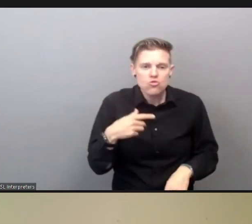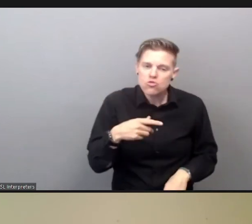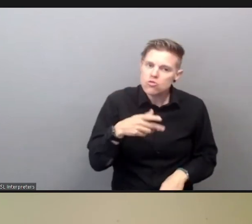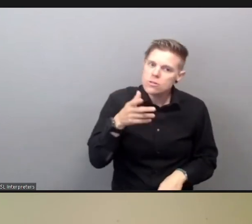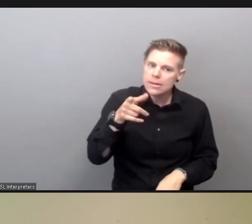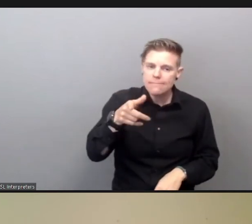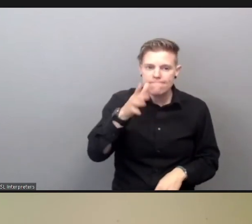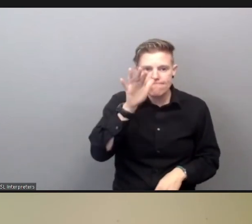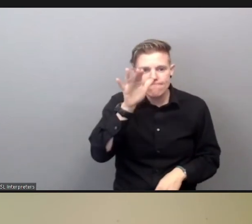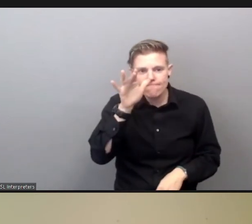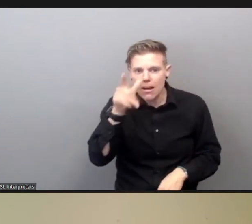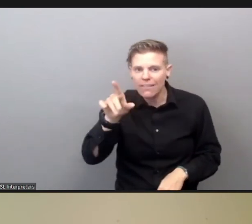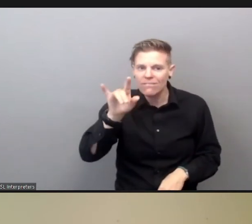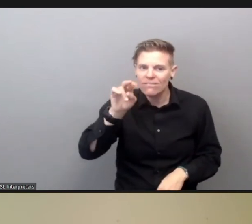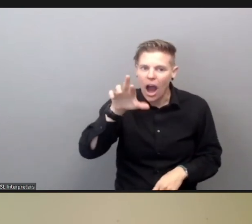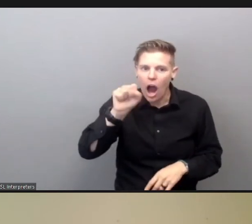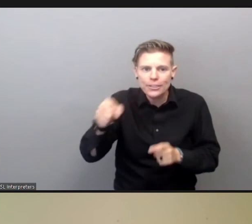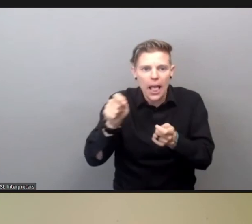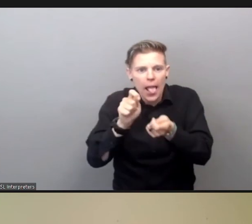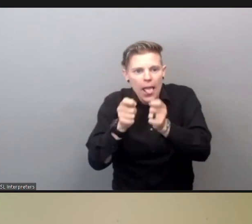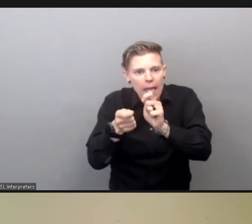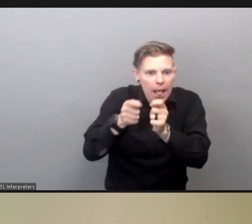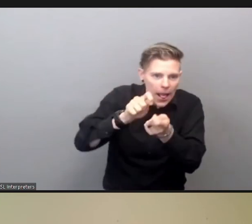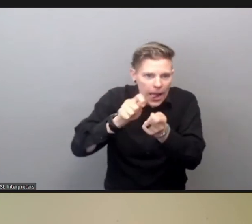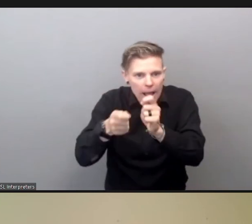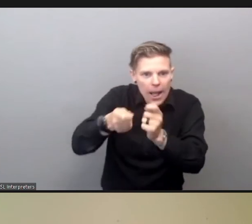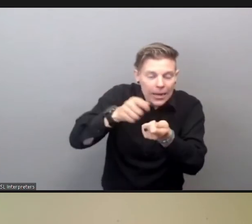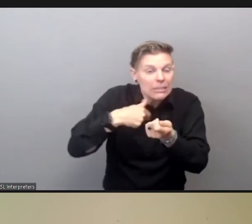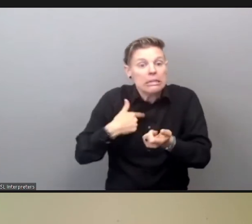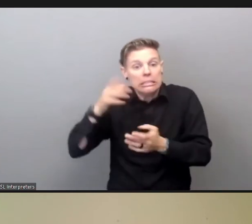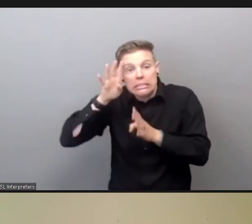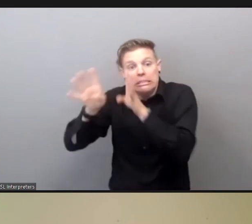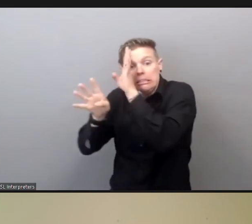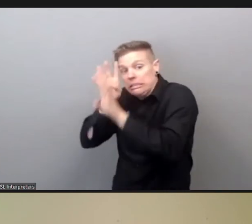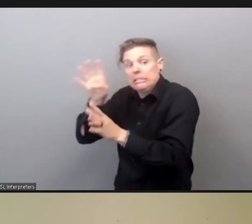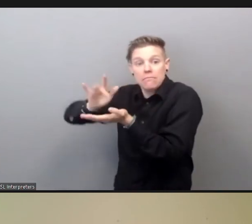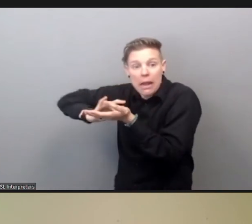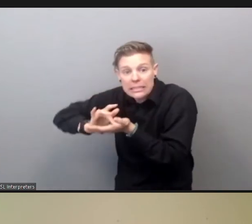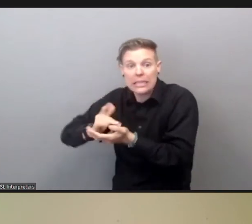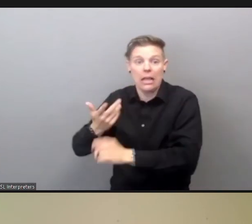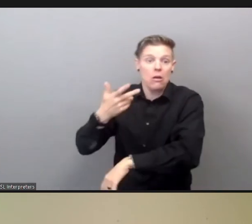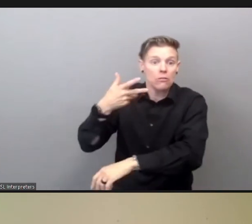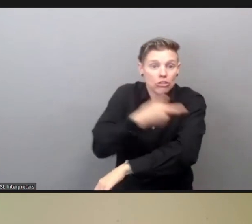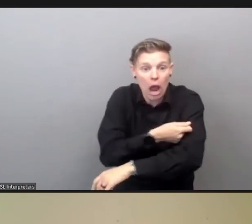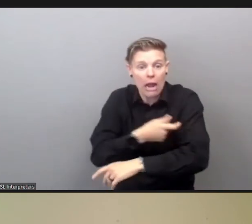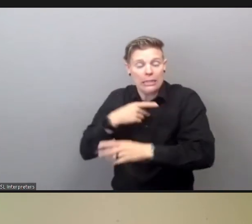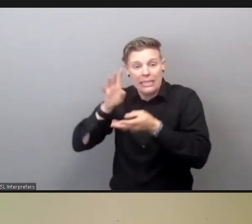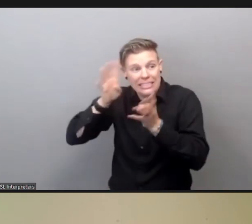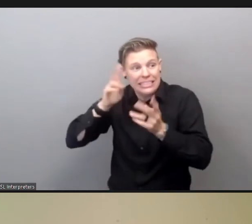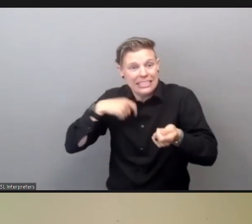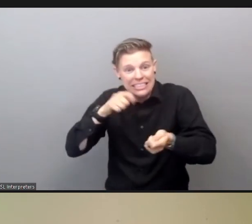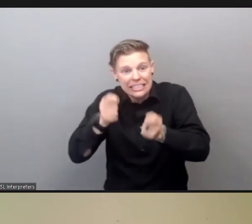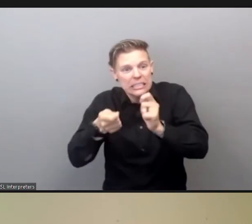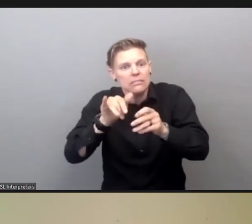or vaccines or other things over time. And so we have to